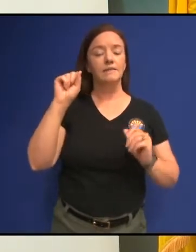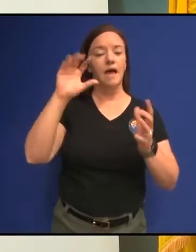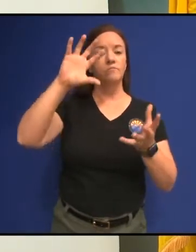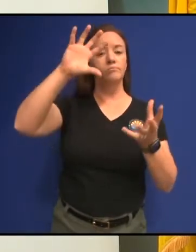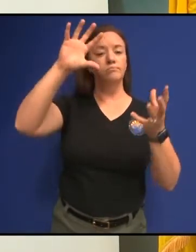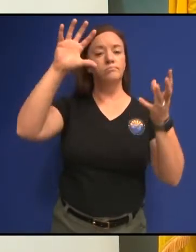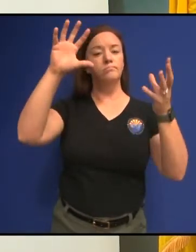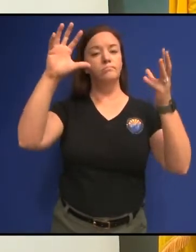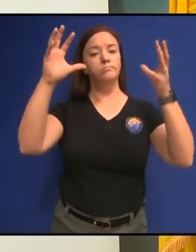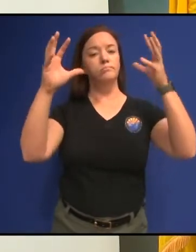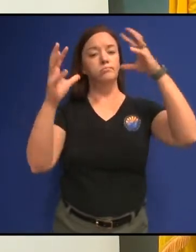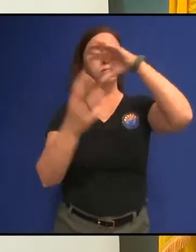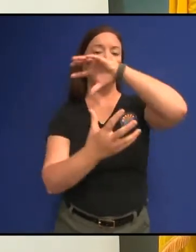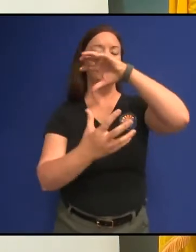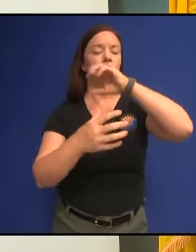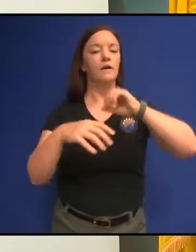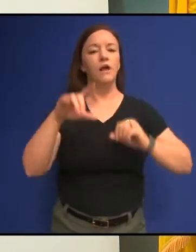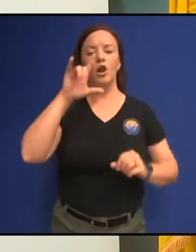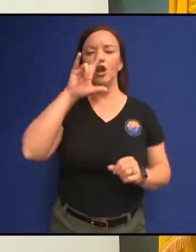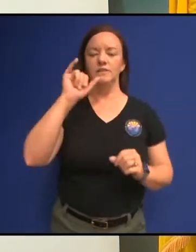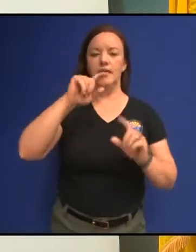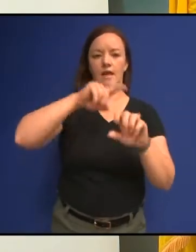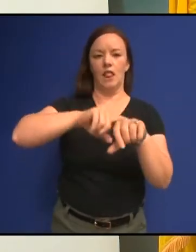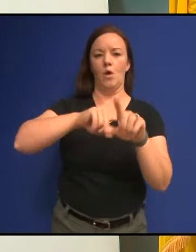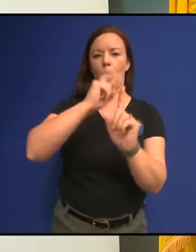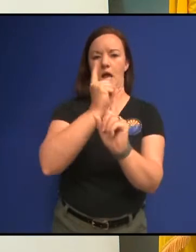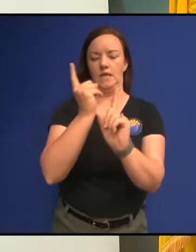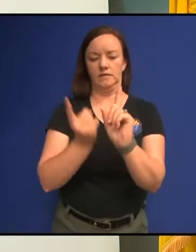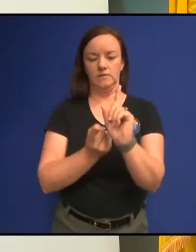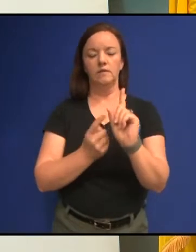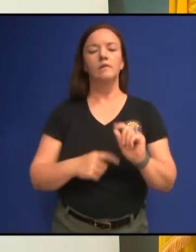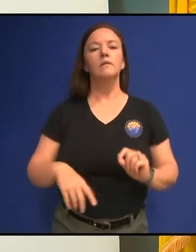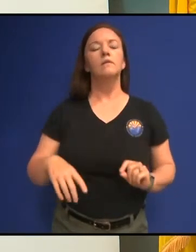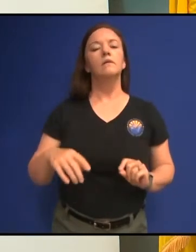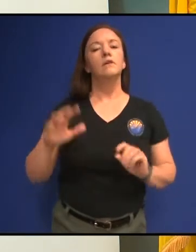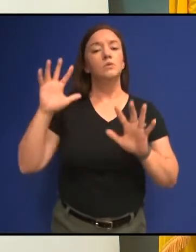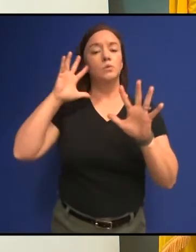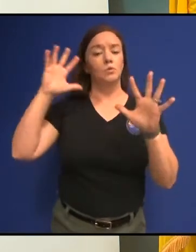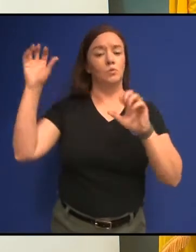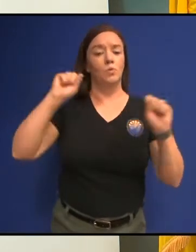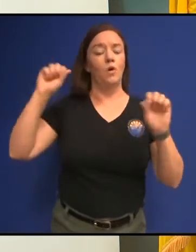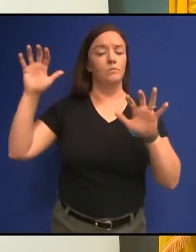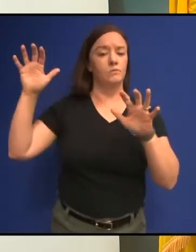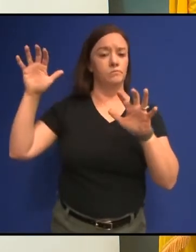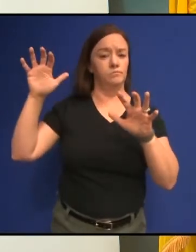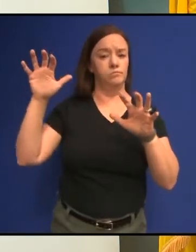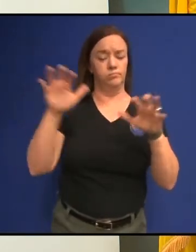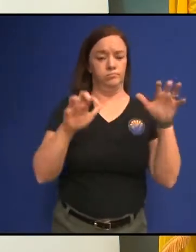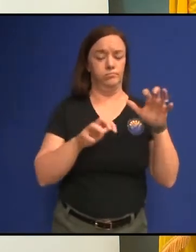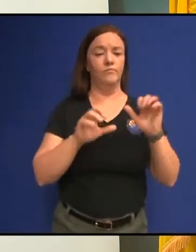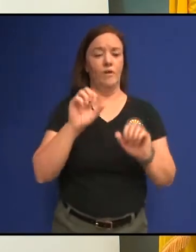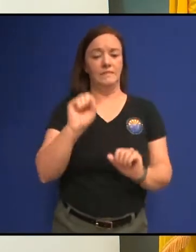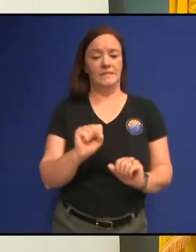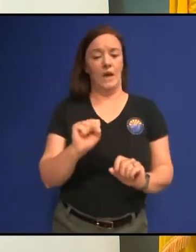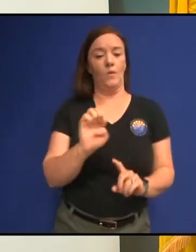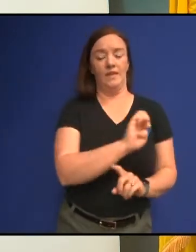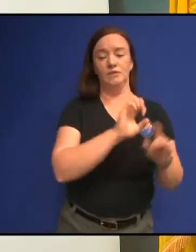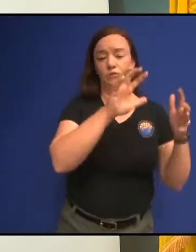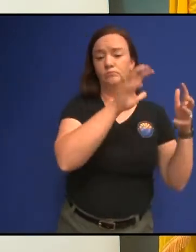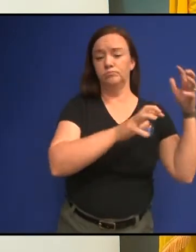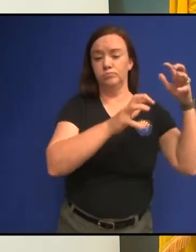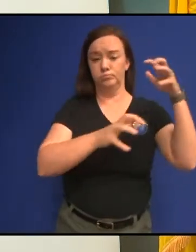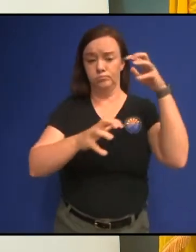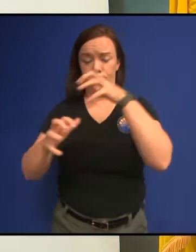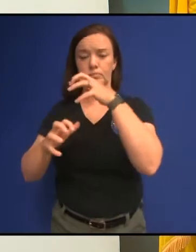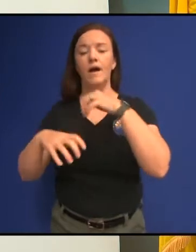a clockwise direction. You can see storms firing along the southern plains once again this morning, and